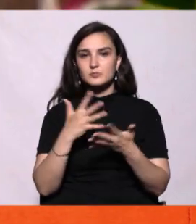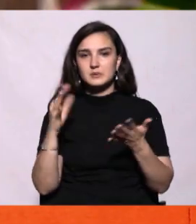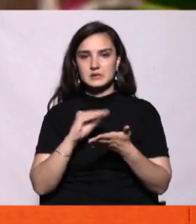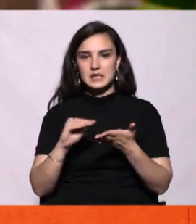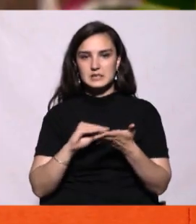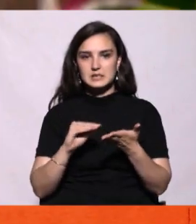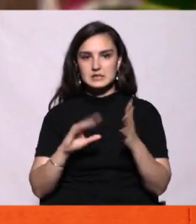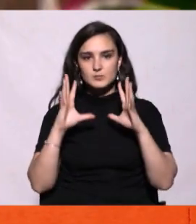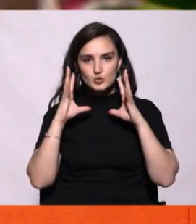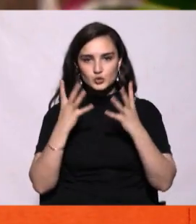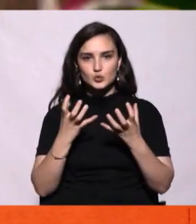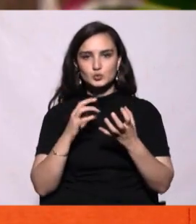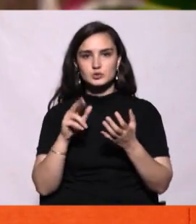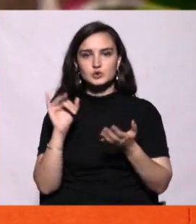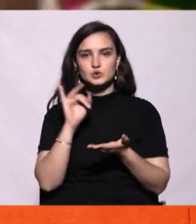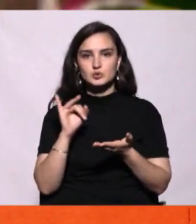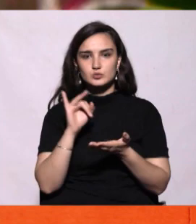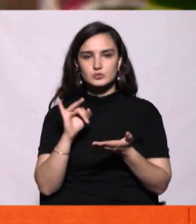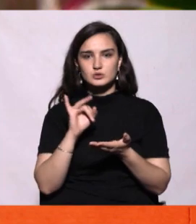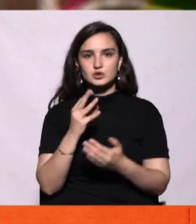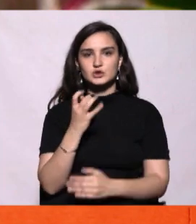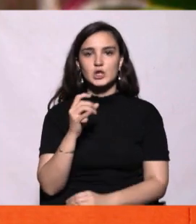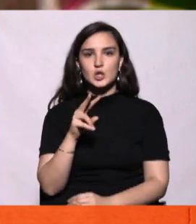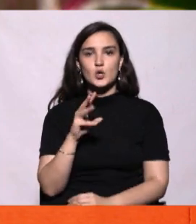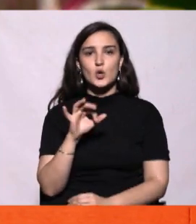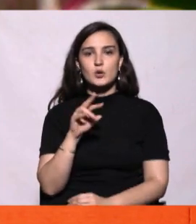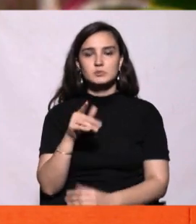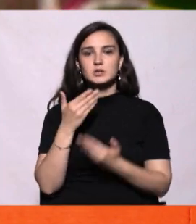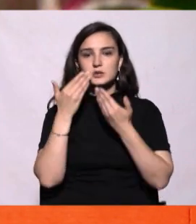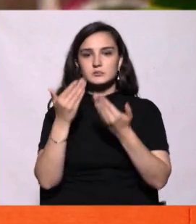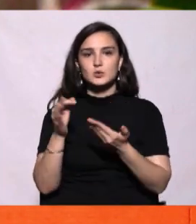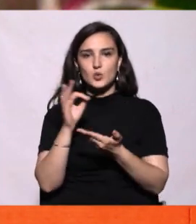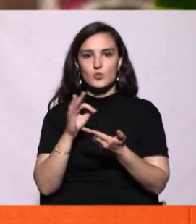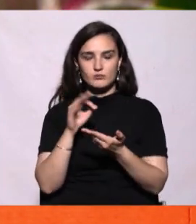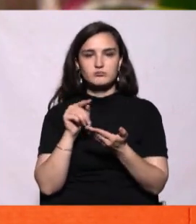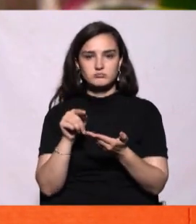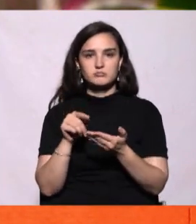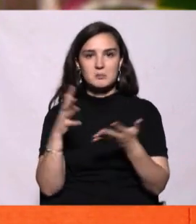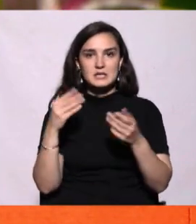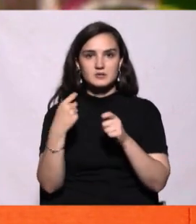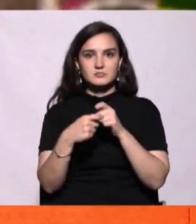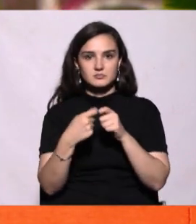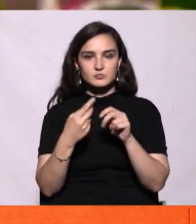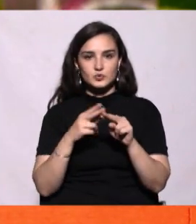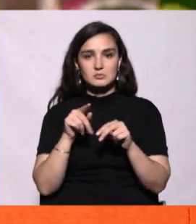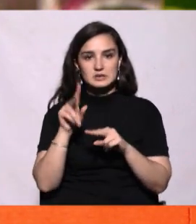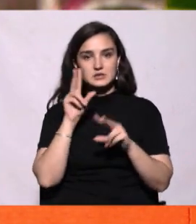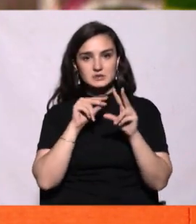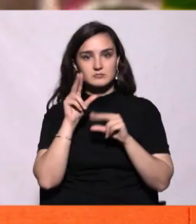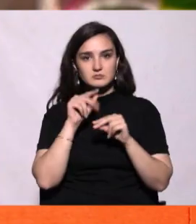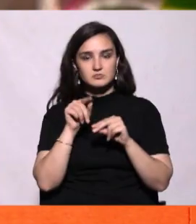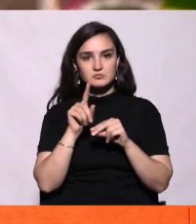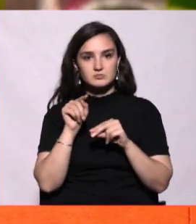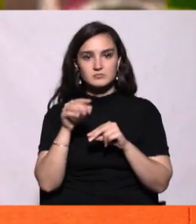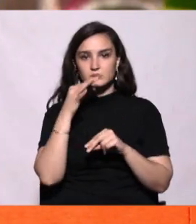more series and more stories about Sherlock Holmes, he asked for more payment. So he kind of hoped that they